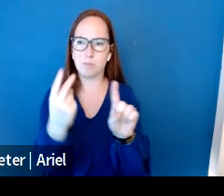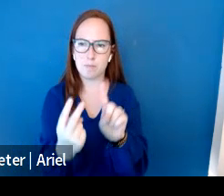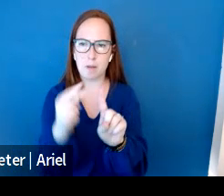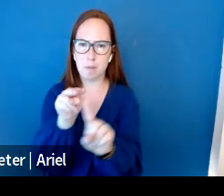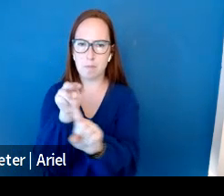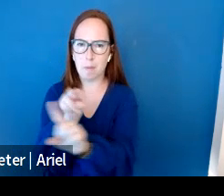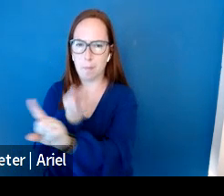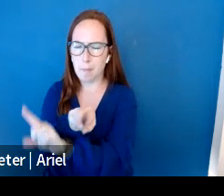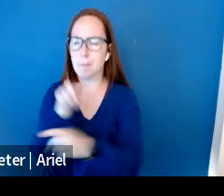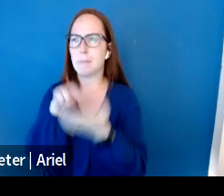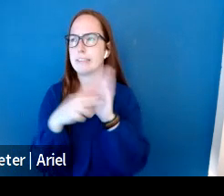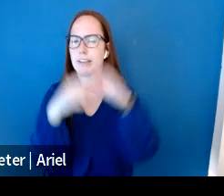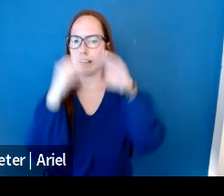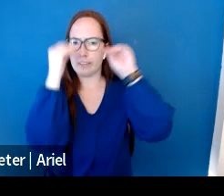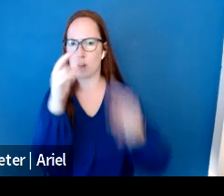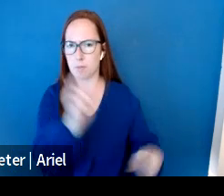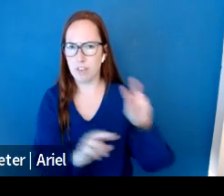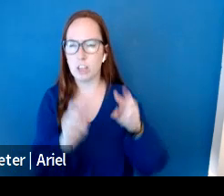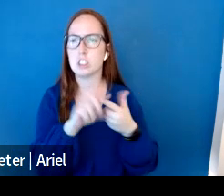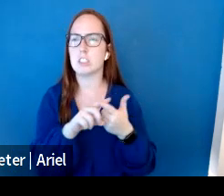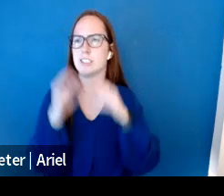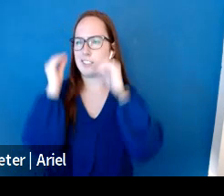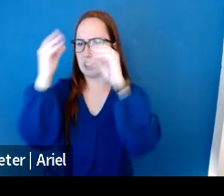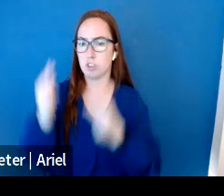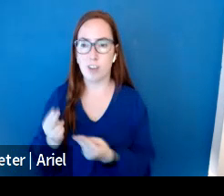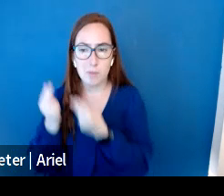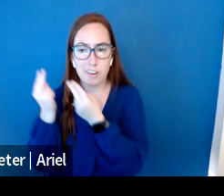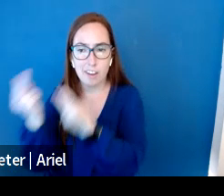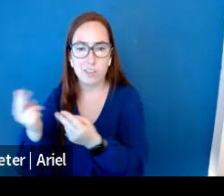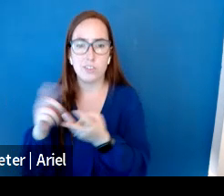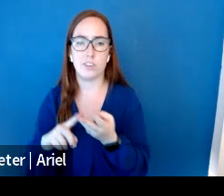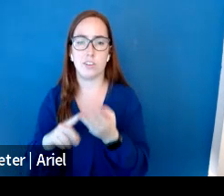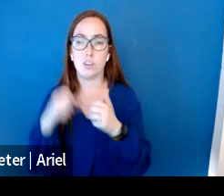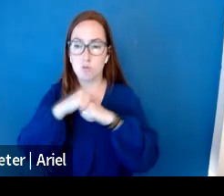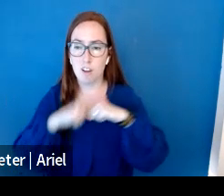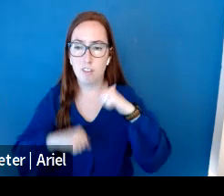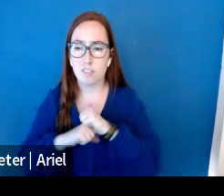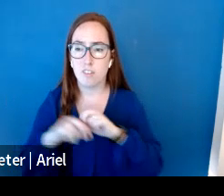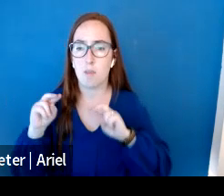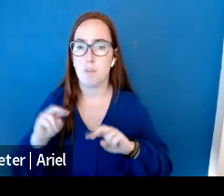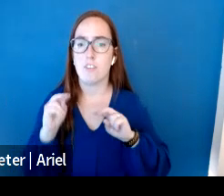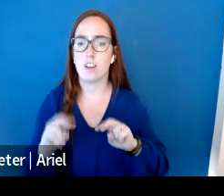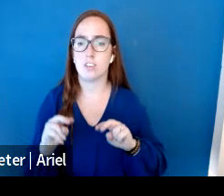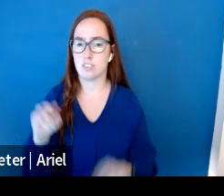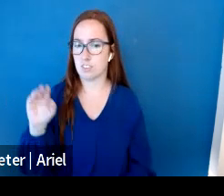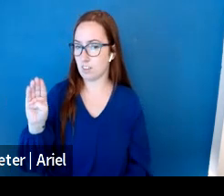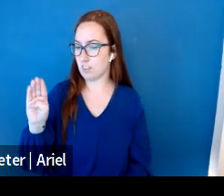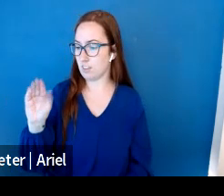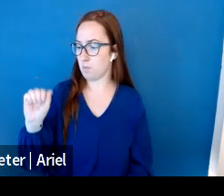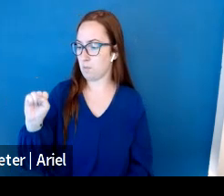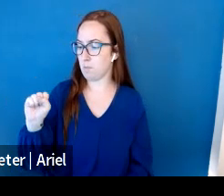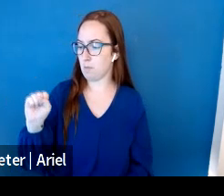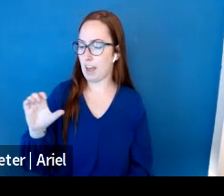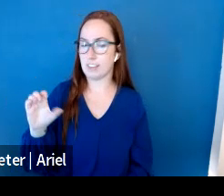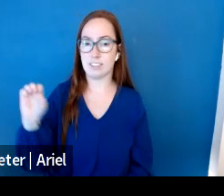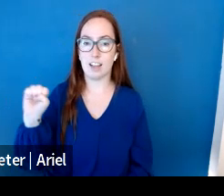teacher observations, teacher nominations, structured observations. For example, the BASC SOS is a